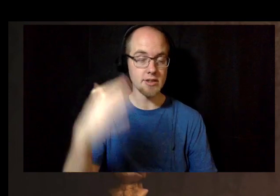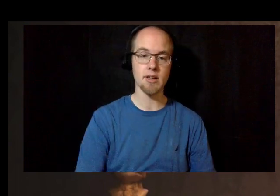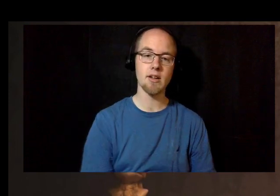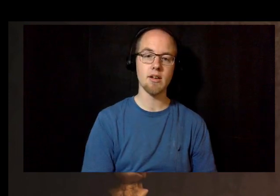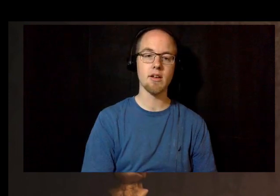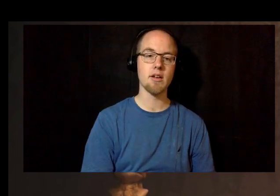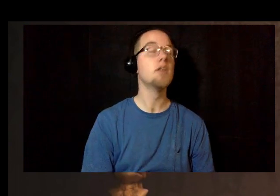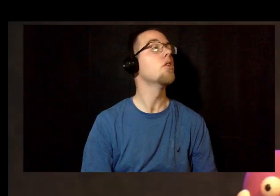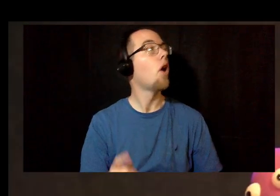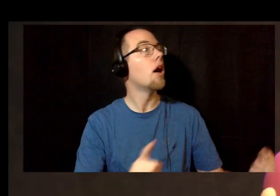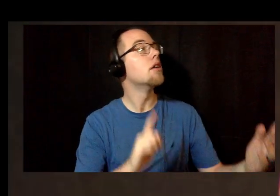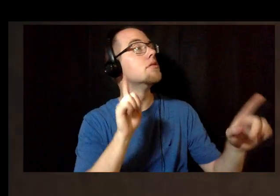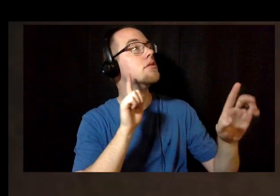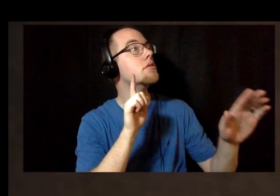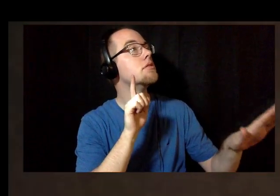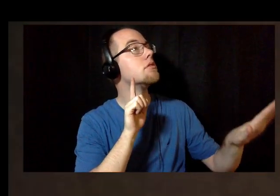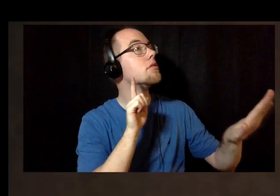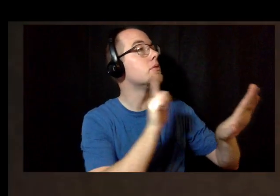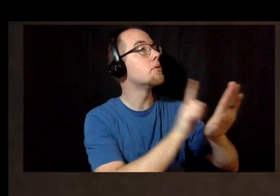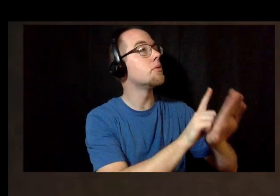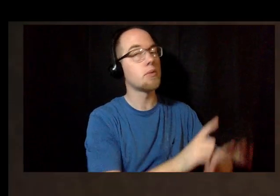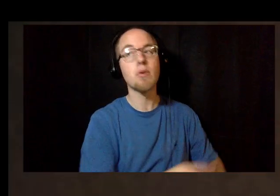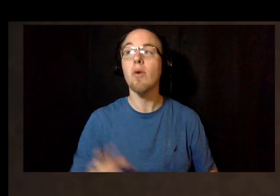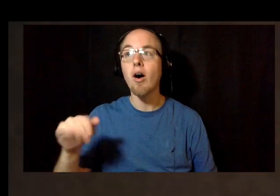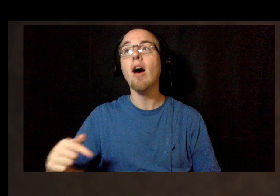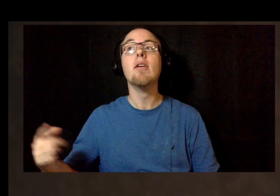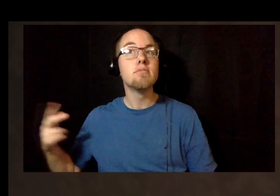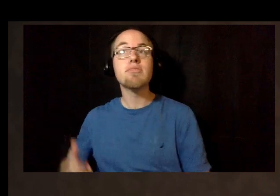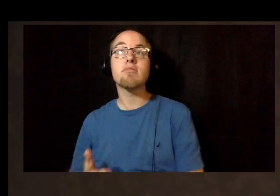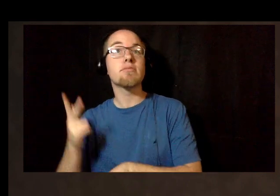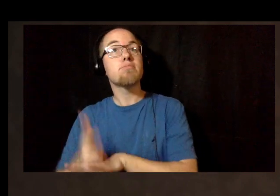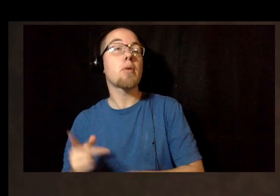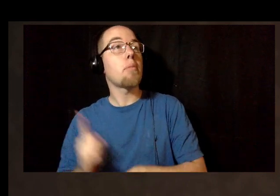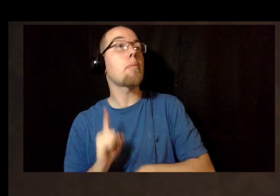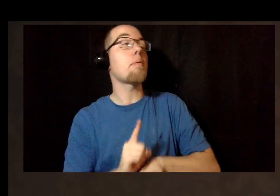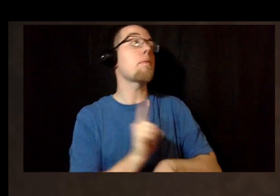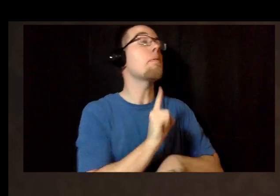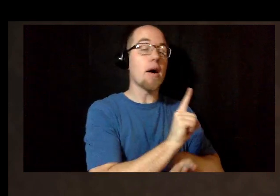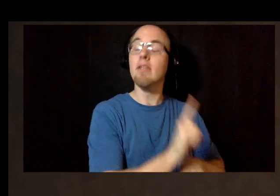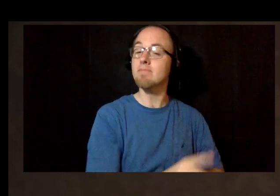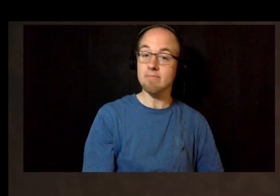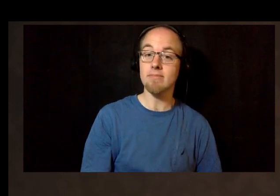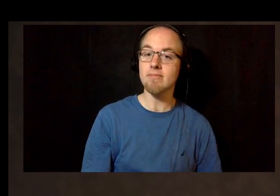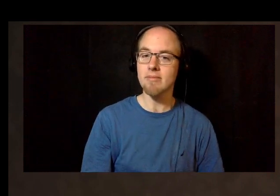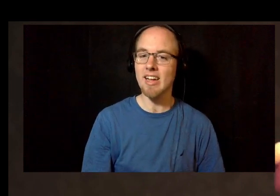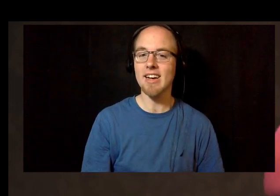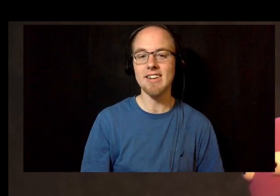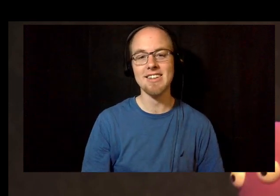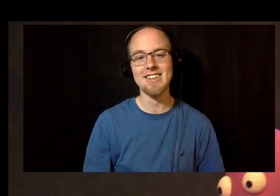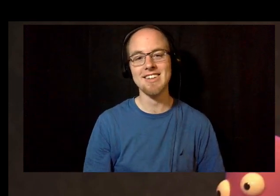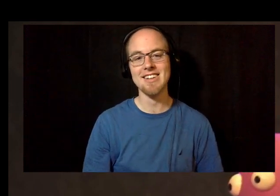I get to his house and I go up to I park out front, walk up past ring bell, and